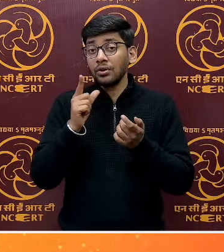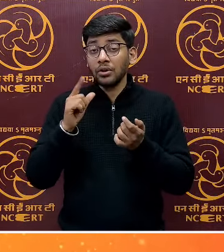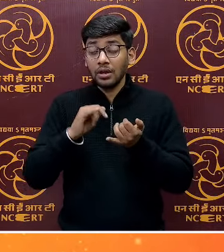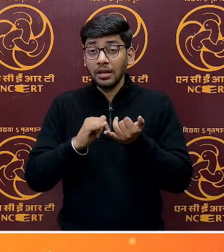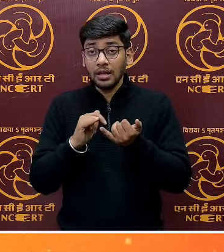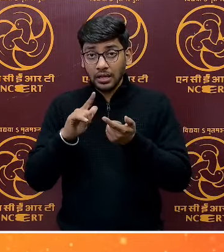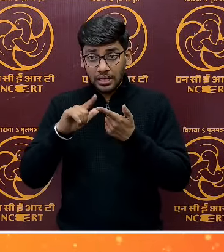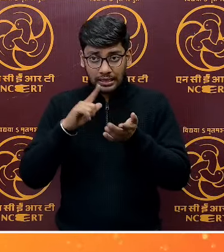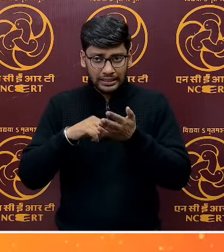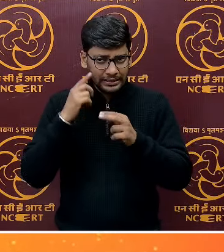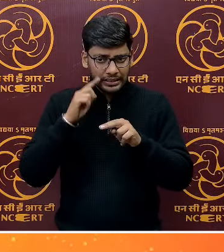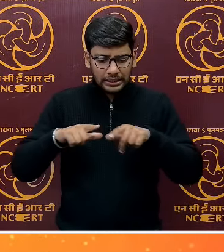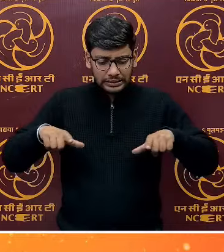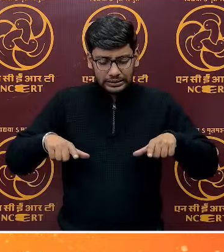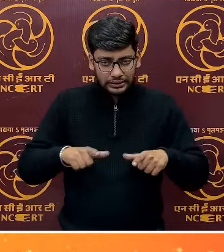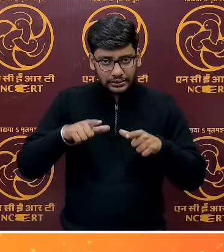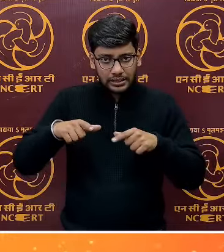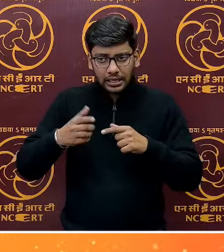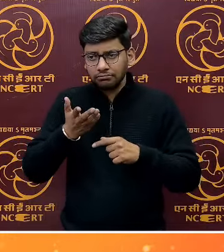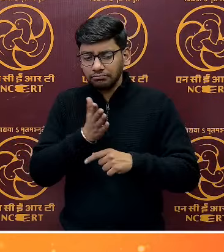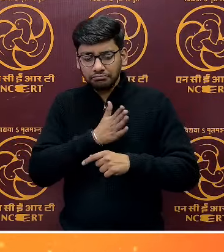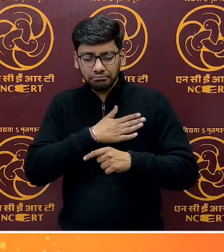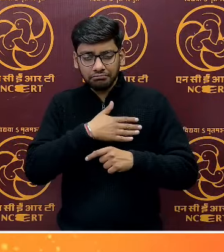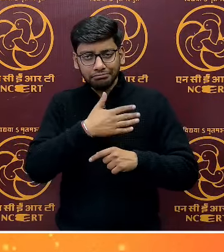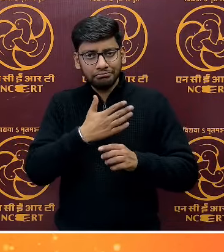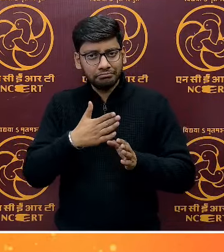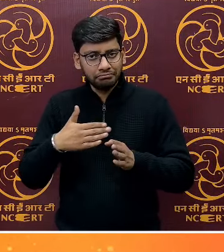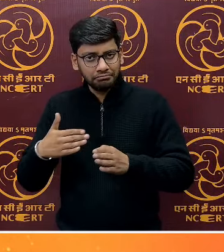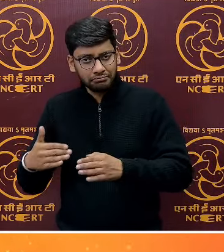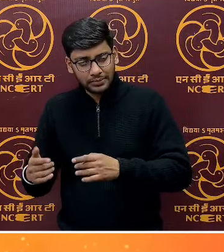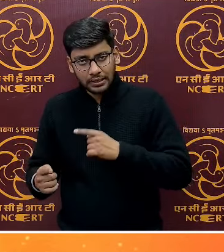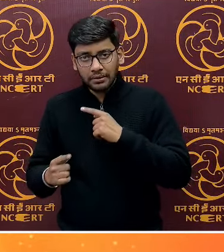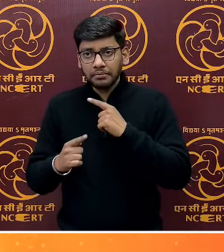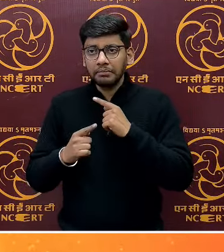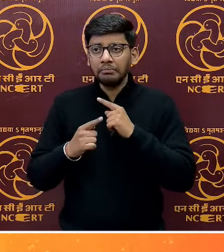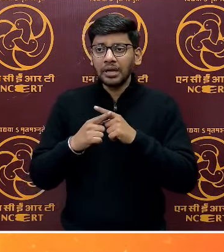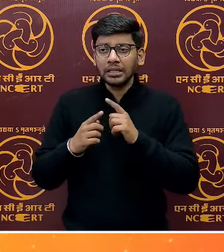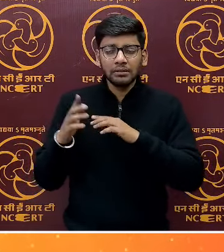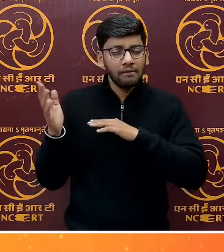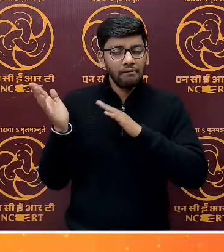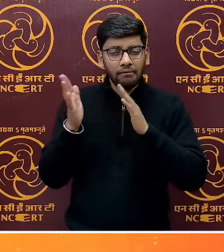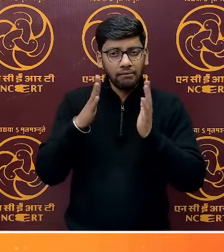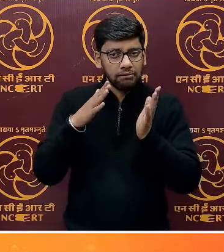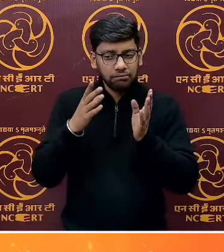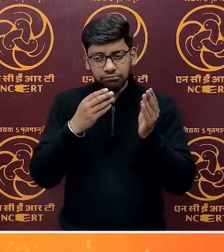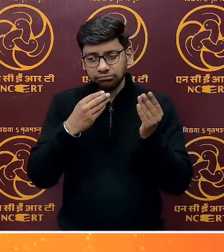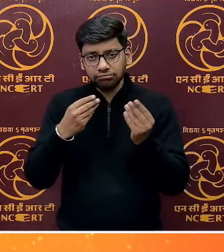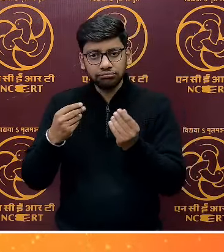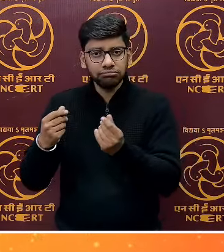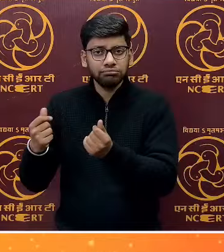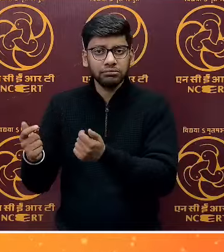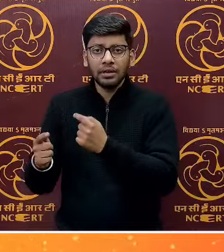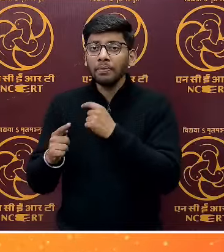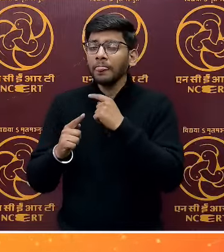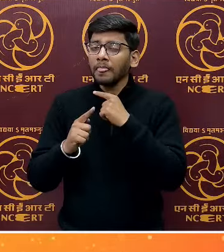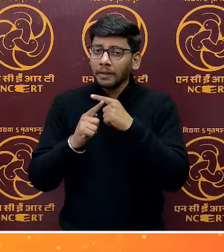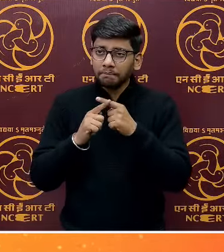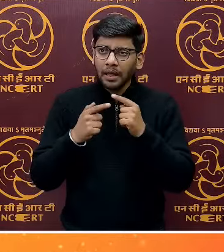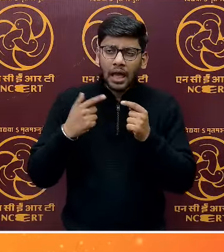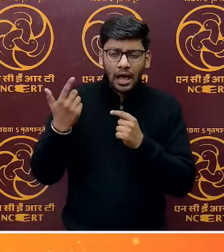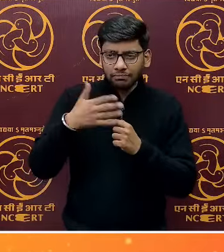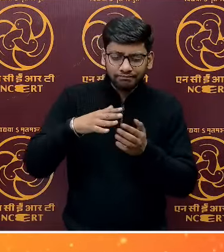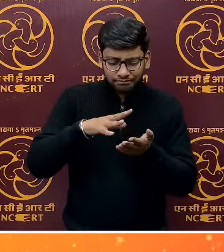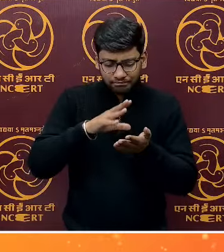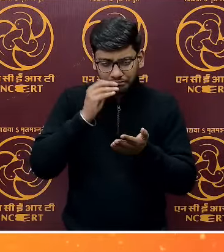the trees, the way the leaves fall, the way the wind rushes and gushes through the trees, and so on. And so we have